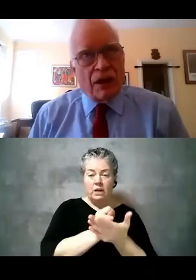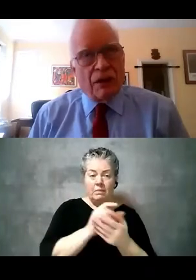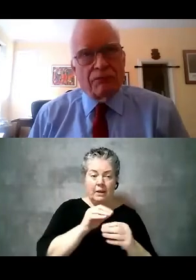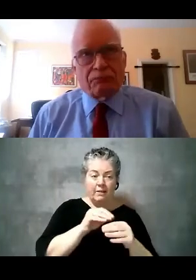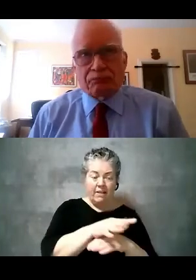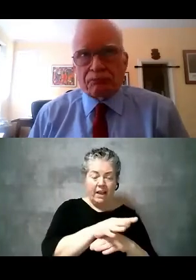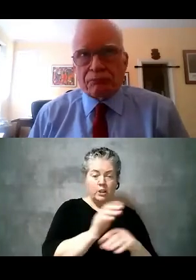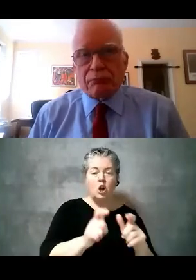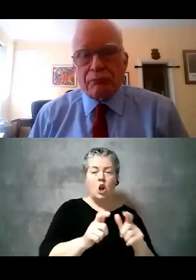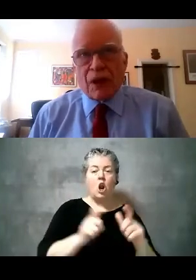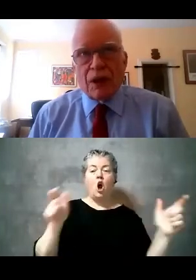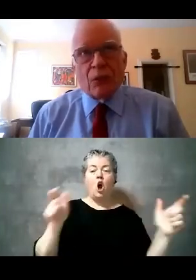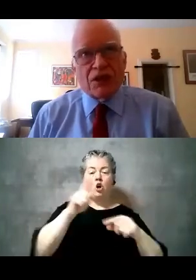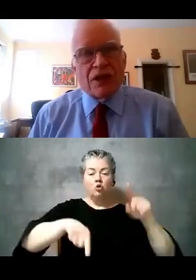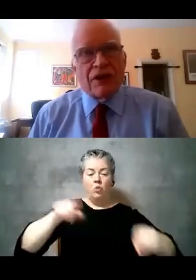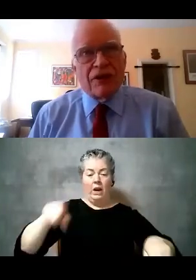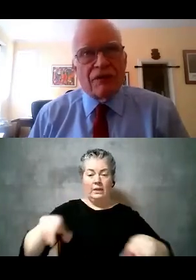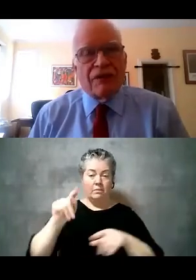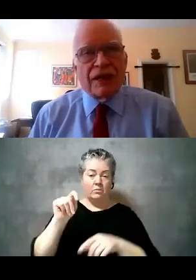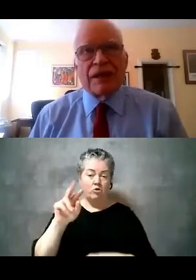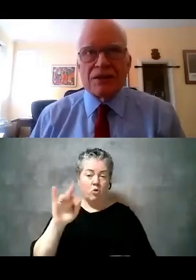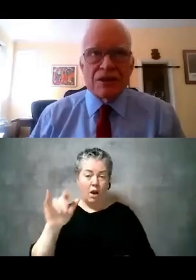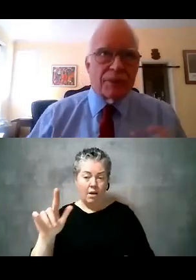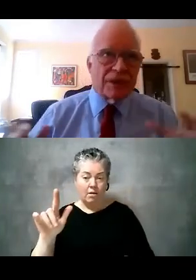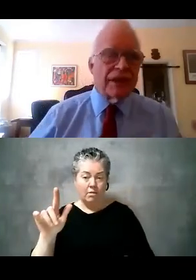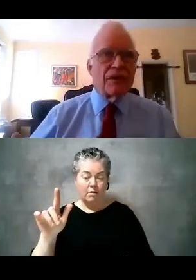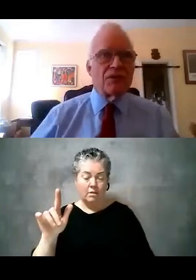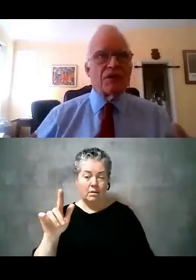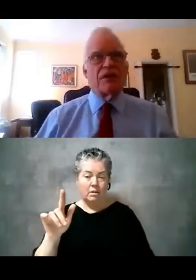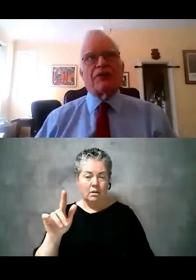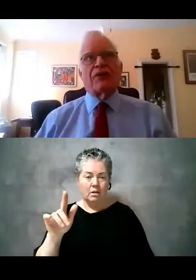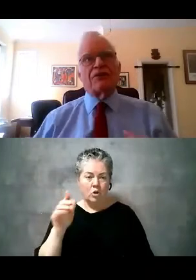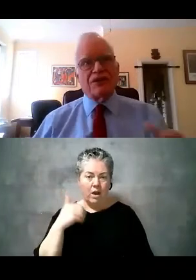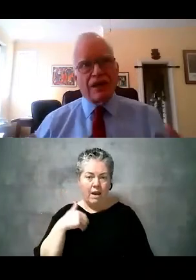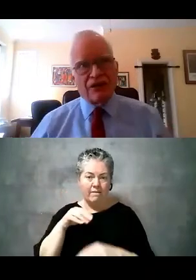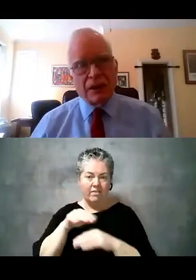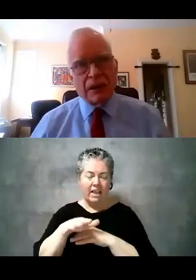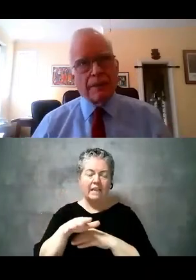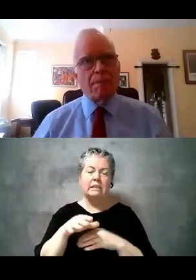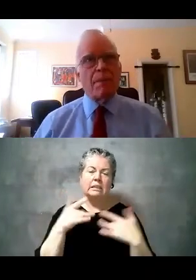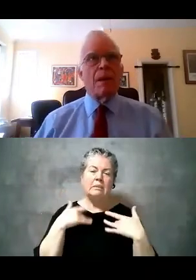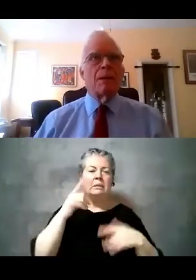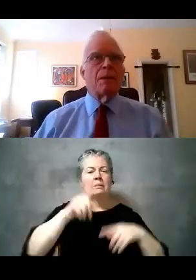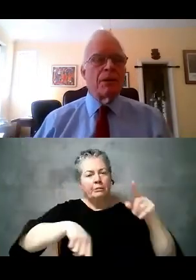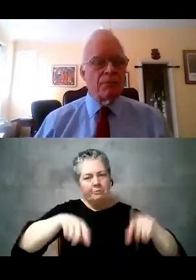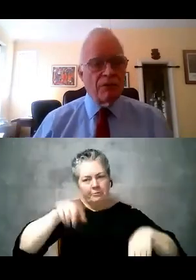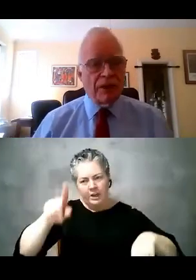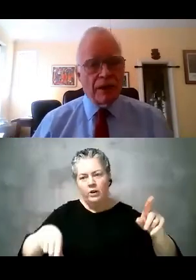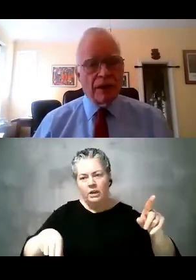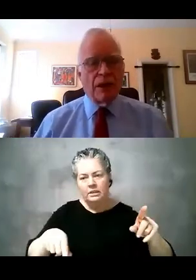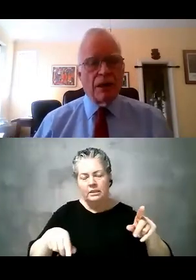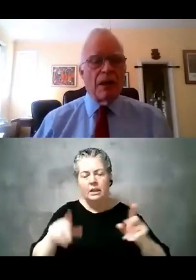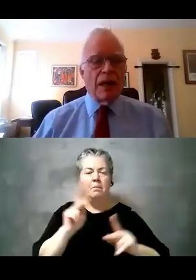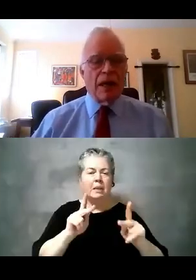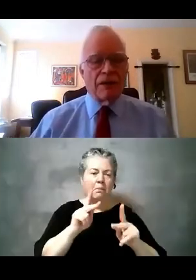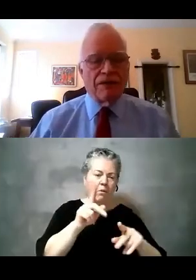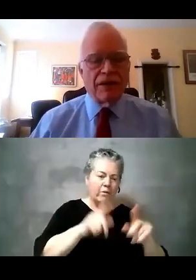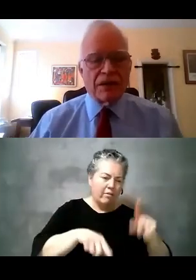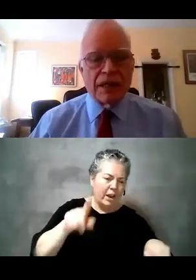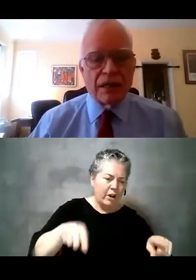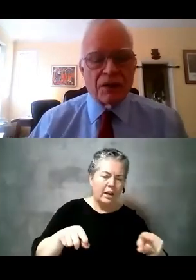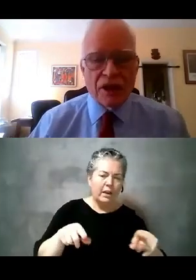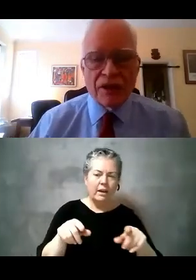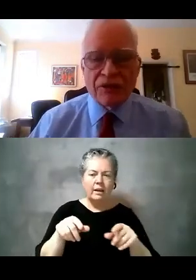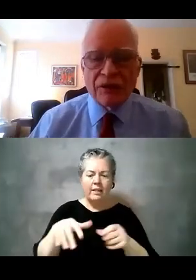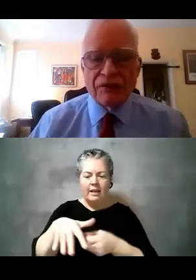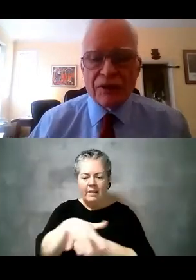randomized trial in which there is an effect, it's typically heterogeneous. Settings vary, people vary, and the effects